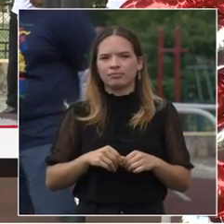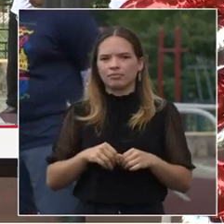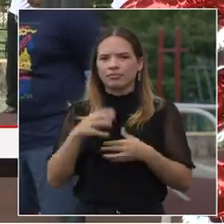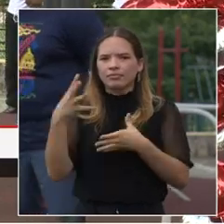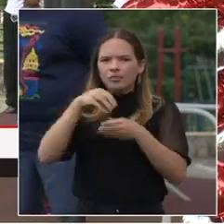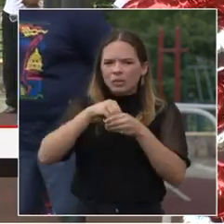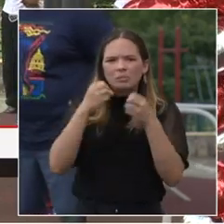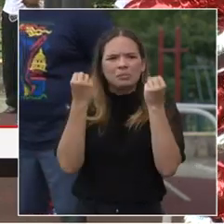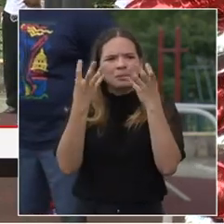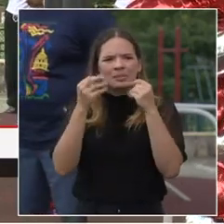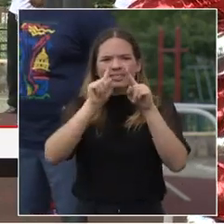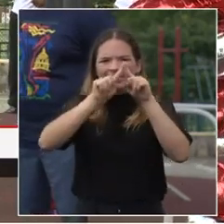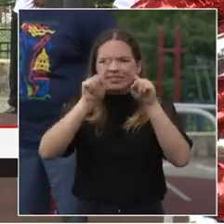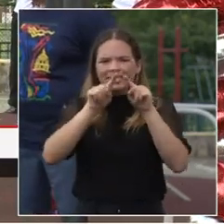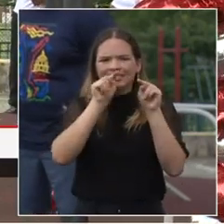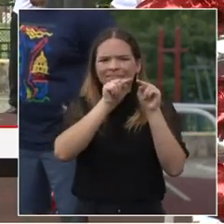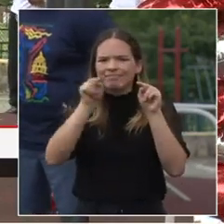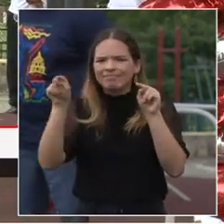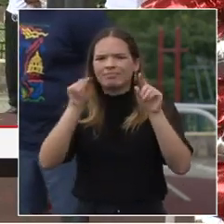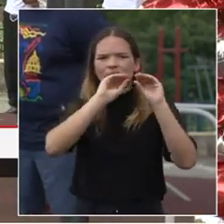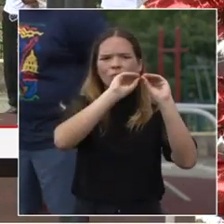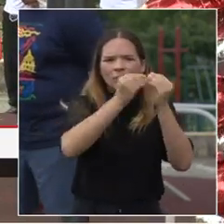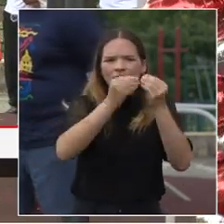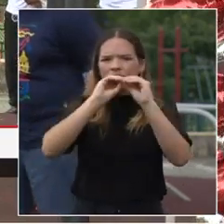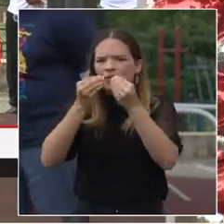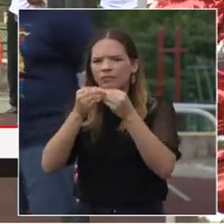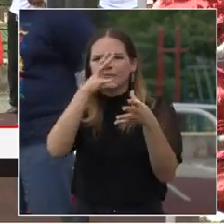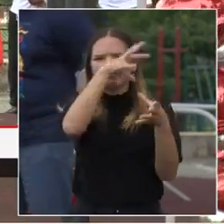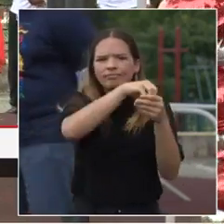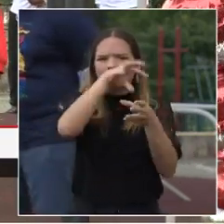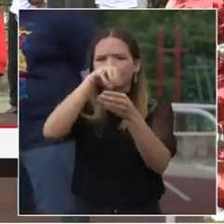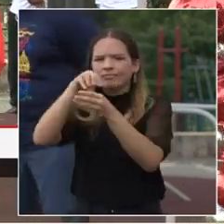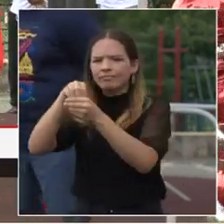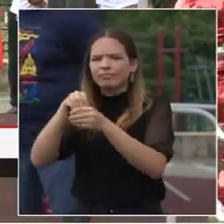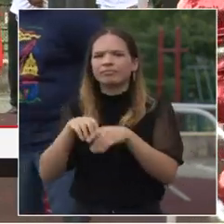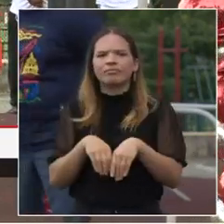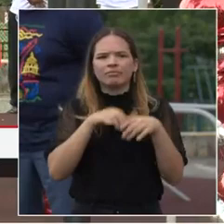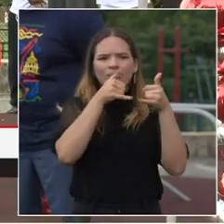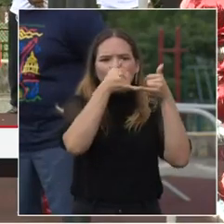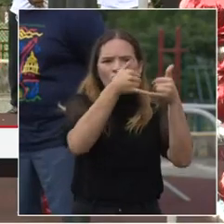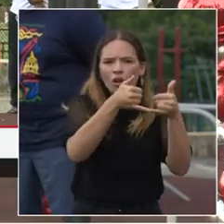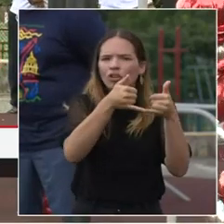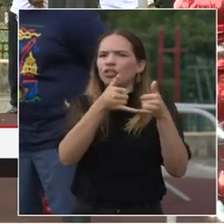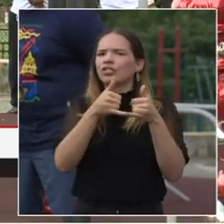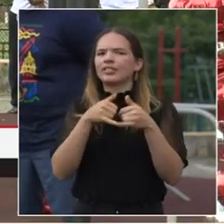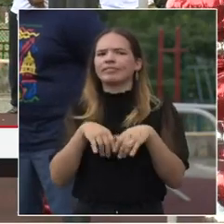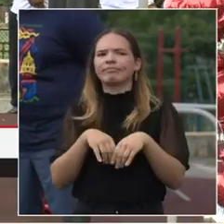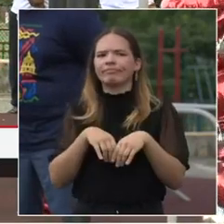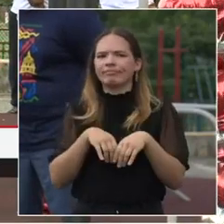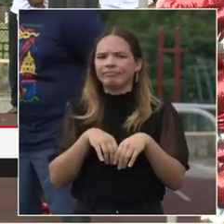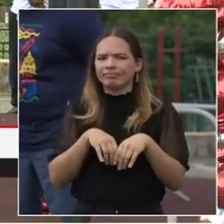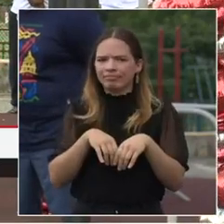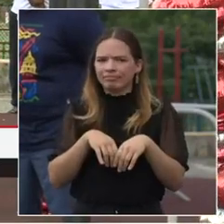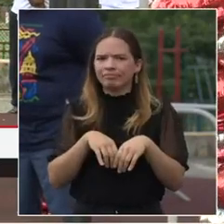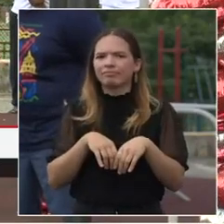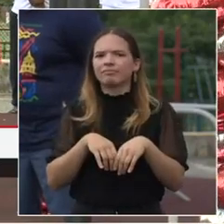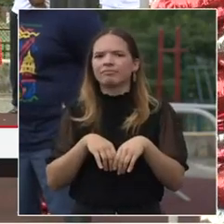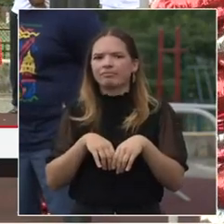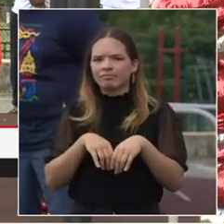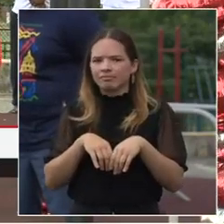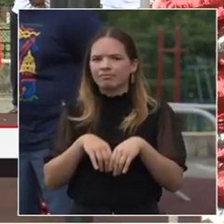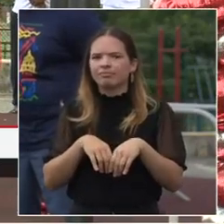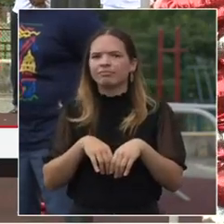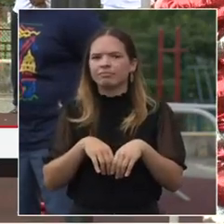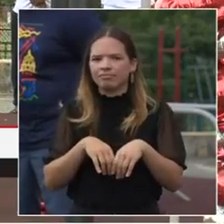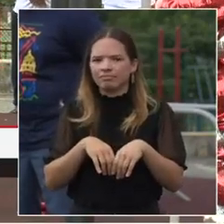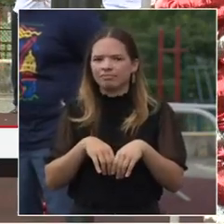Baldrige Fellow and received the Baldrige Leadership Award. And in 2019 and 21, Fortune magazine named